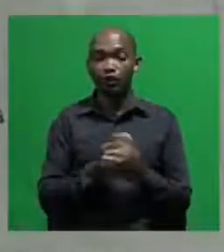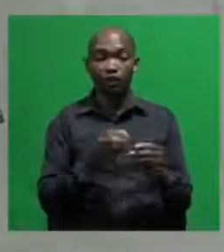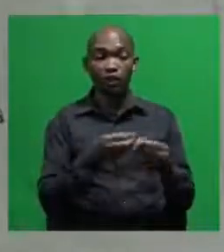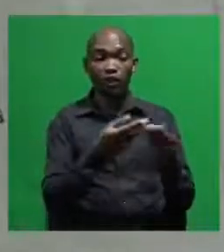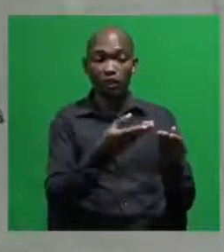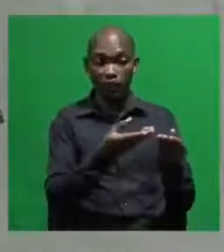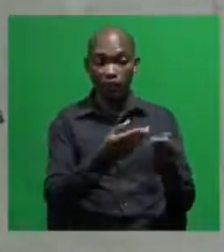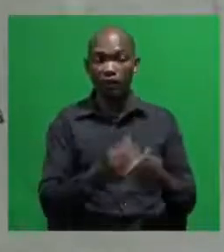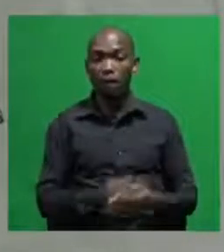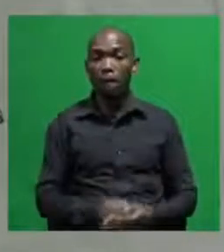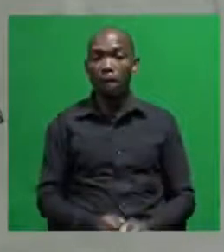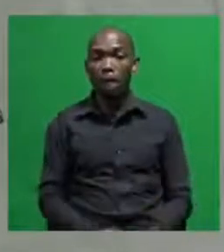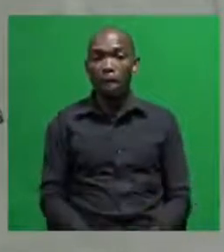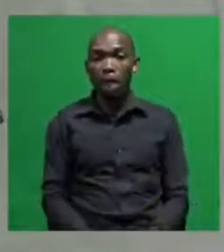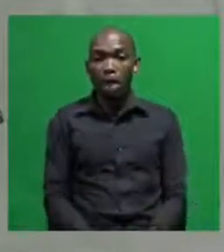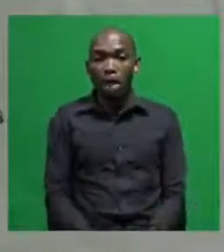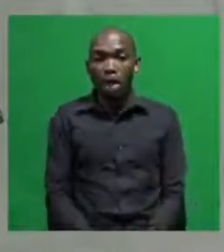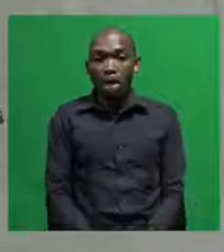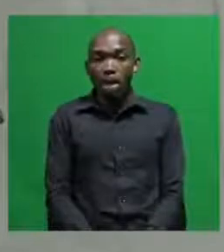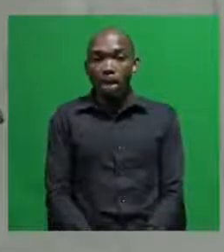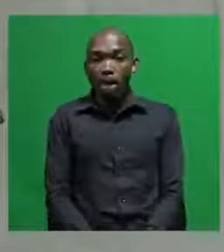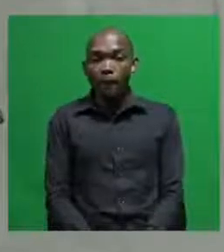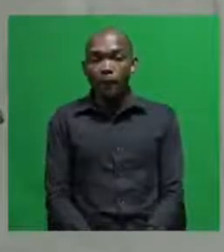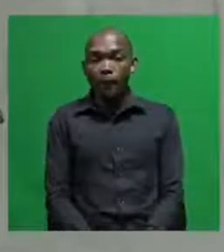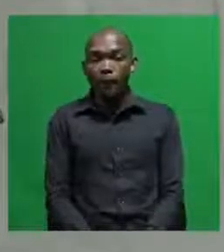So given